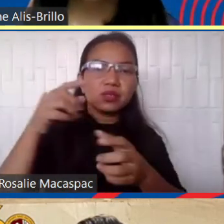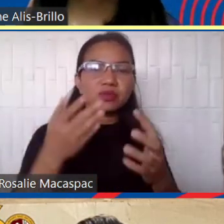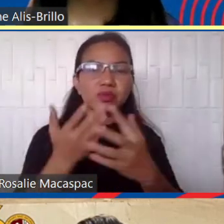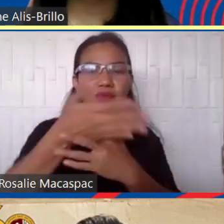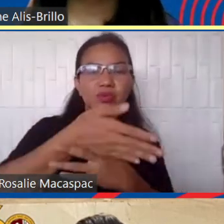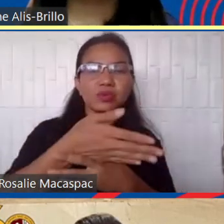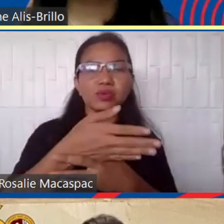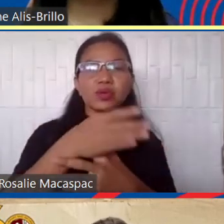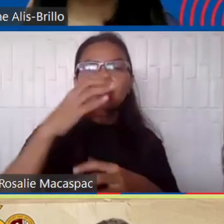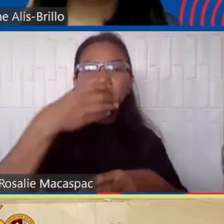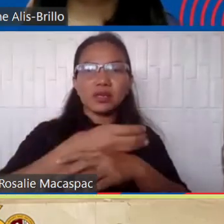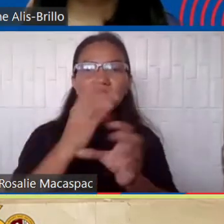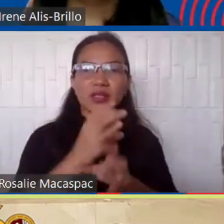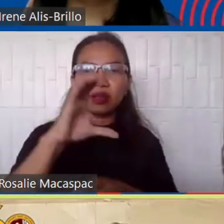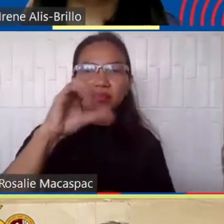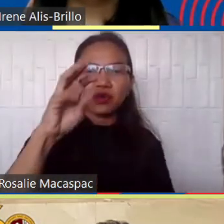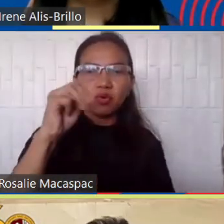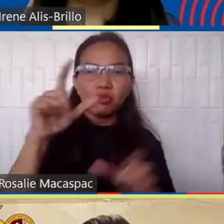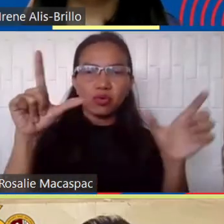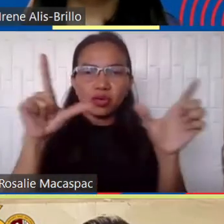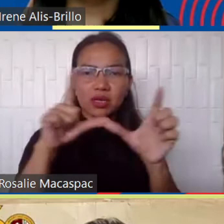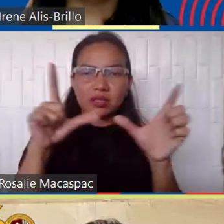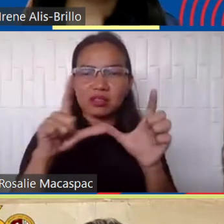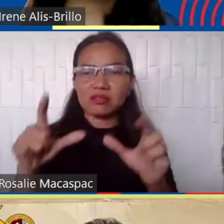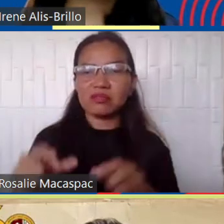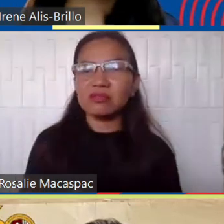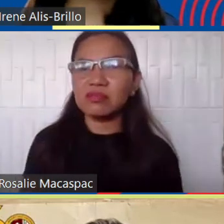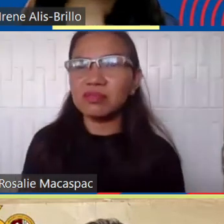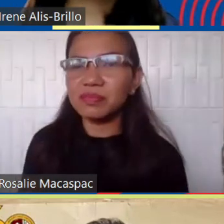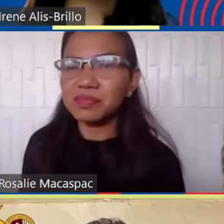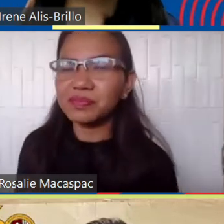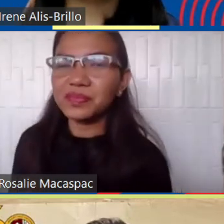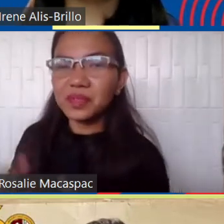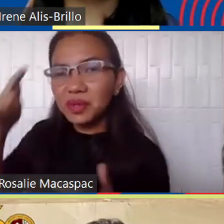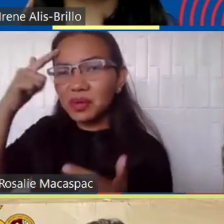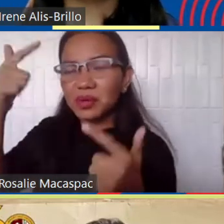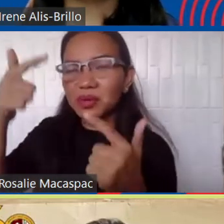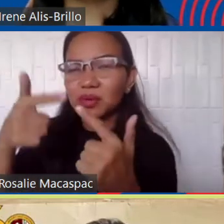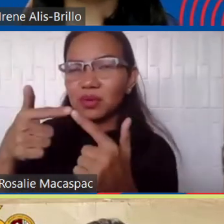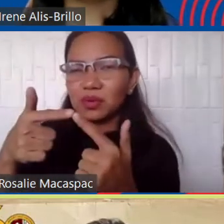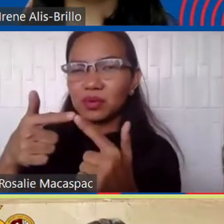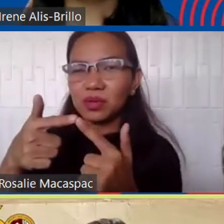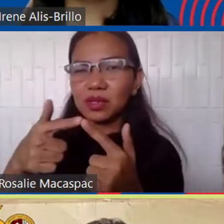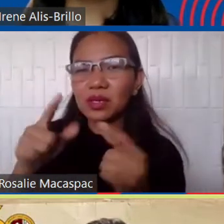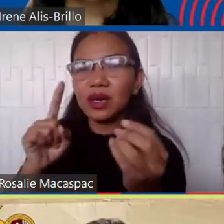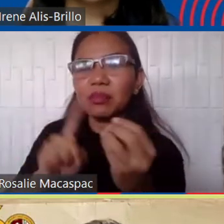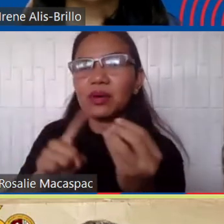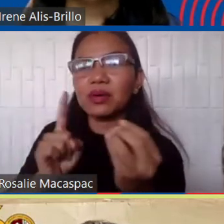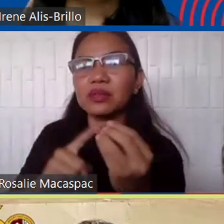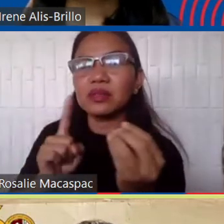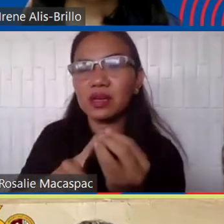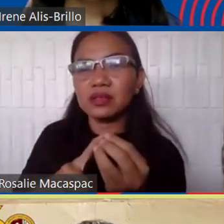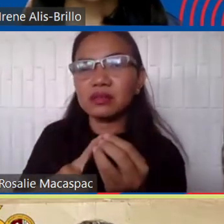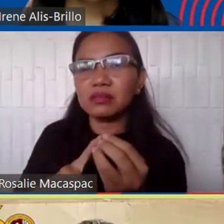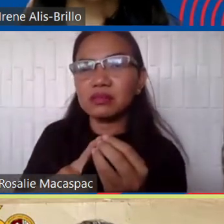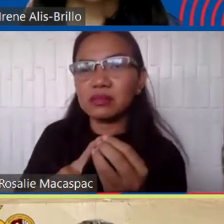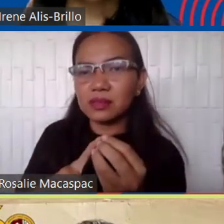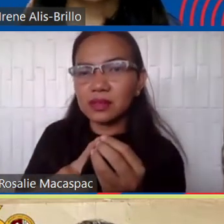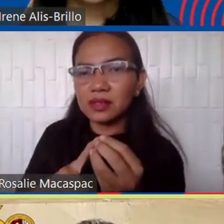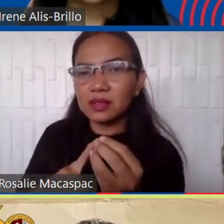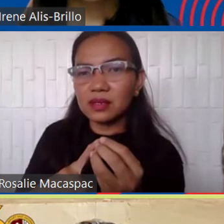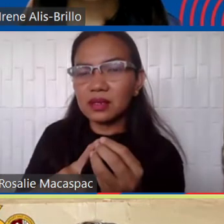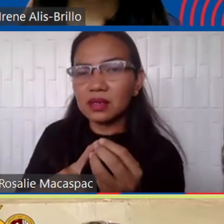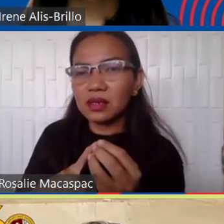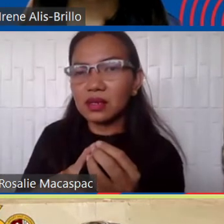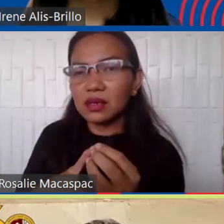license? Oh, there's definitely going to be some restrictions regarding that. And